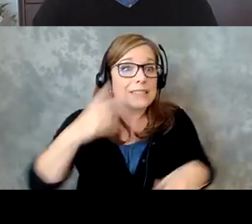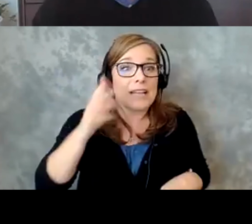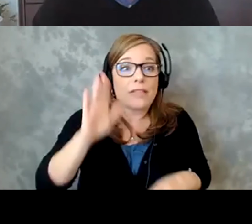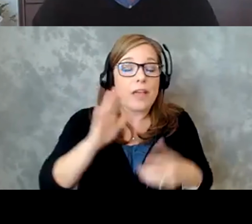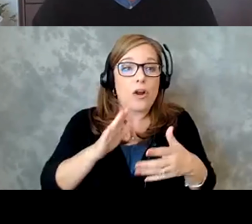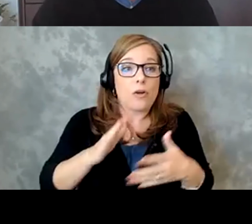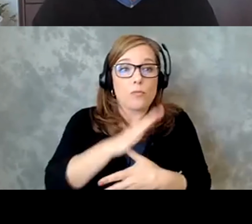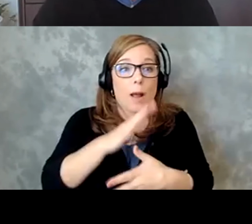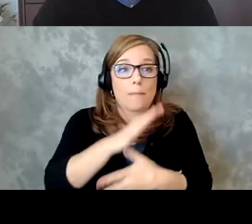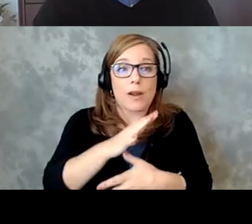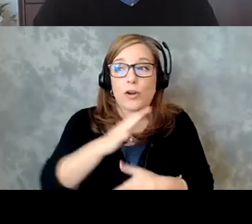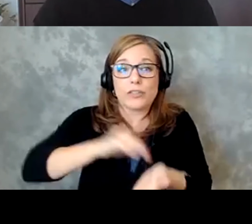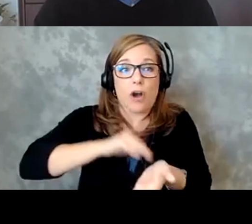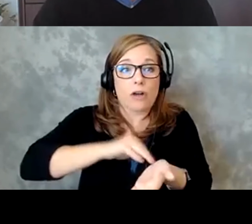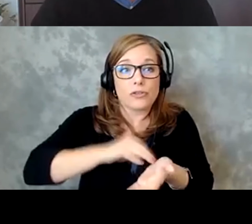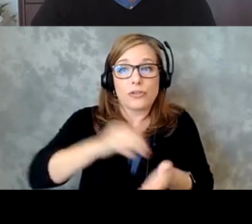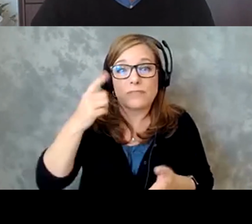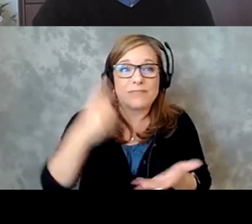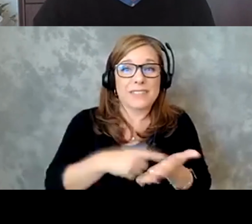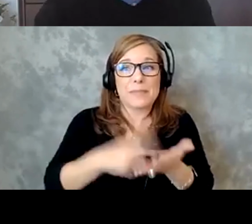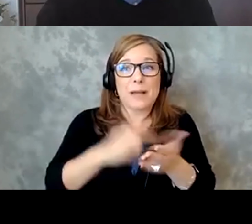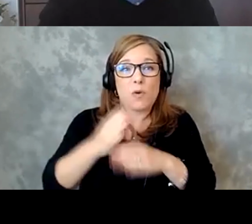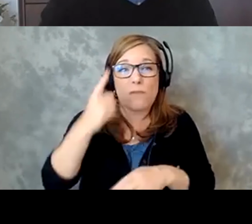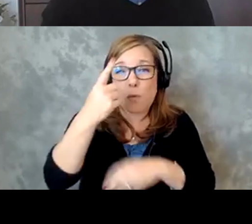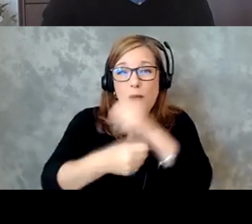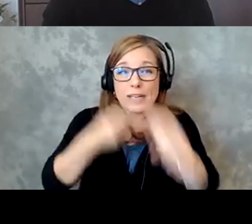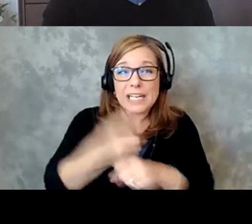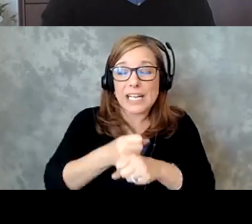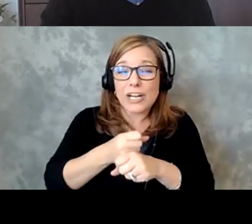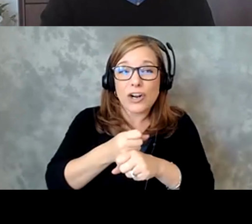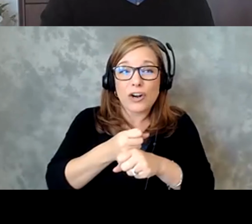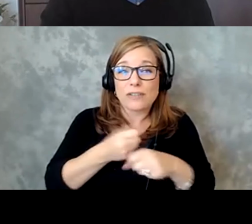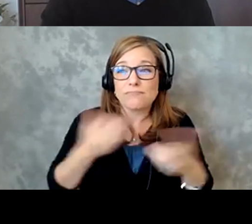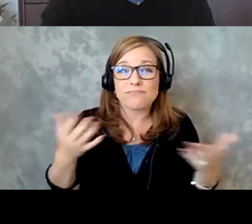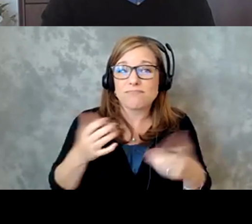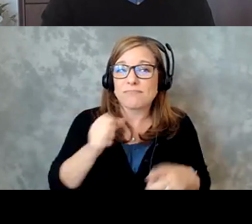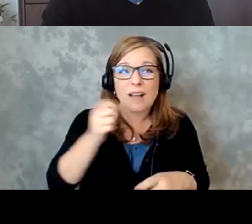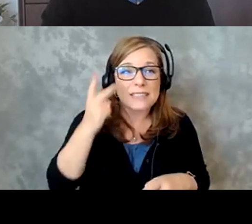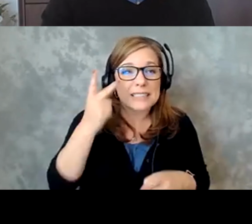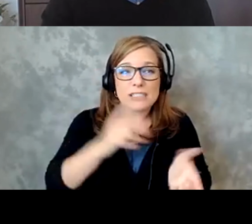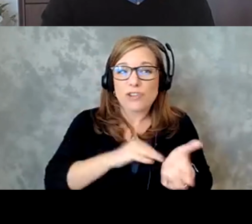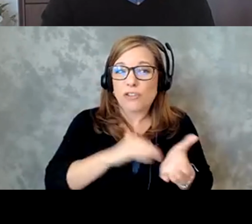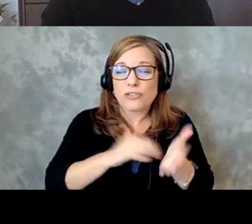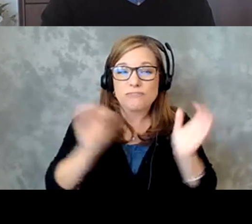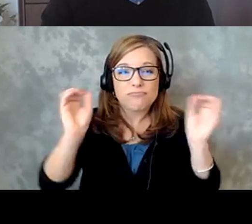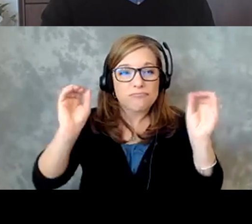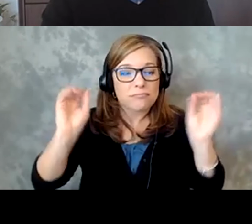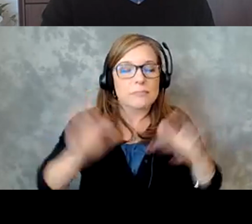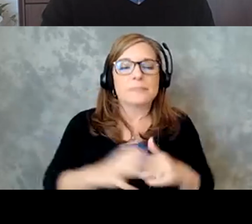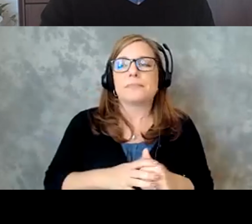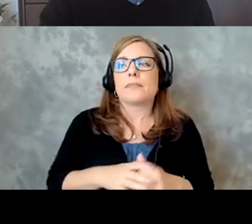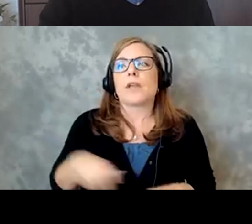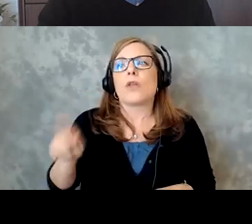for sometimes over a year. We've also noticed that those that have been enrolled